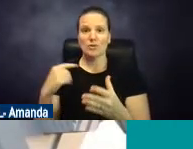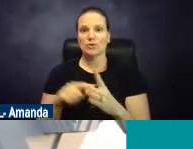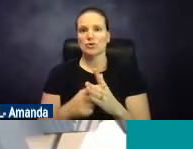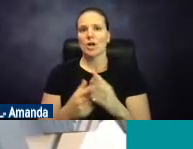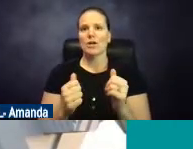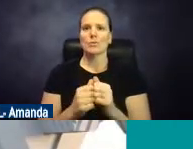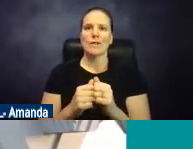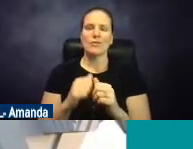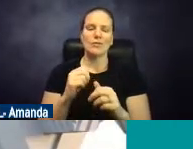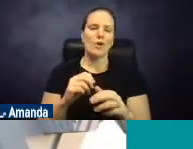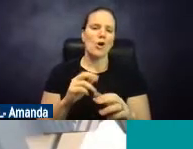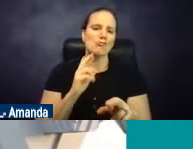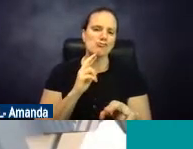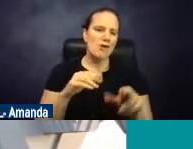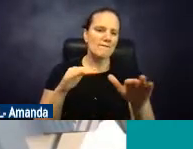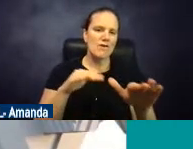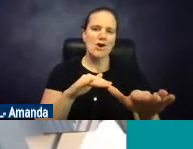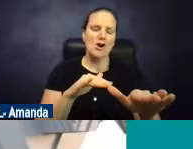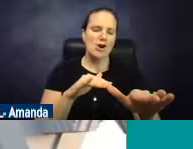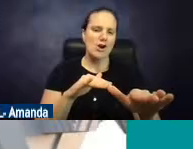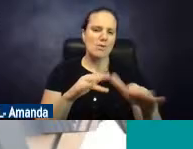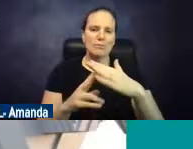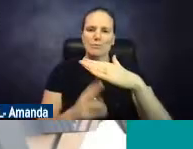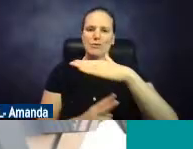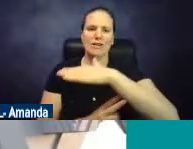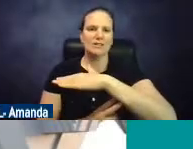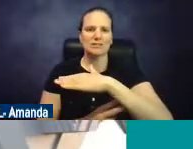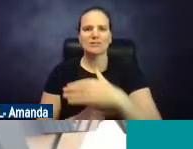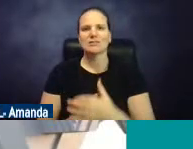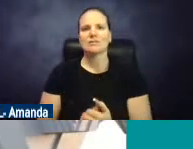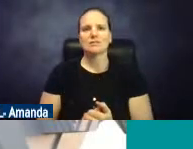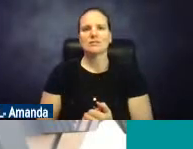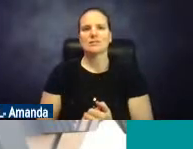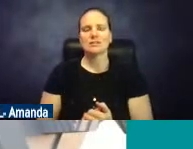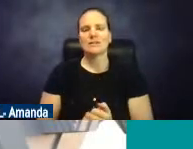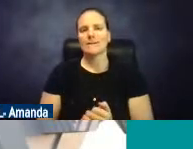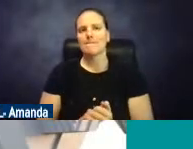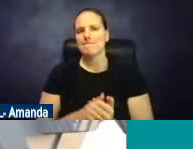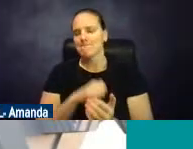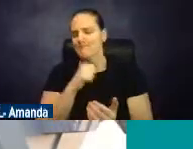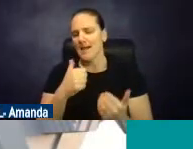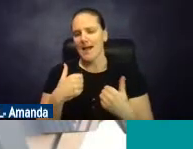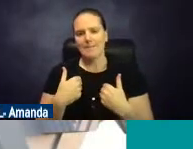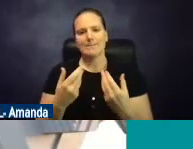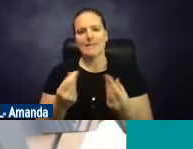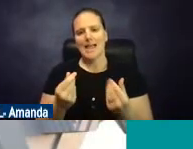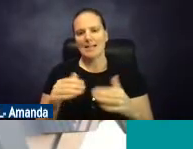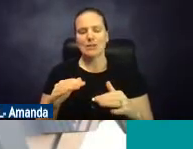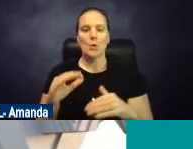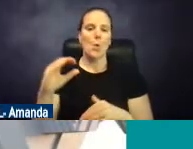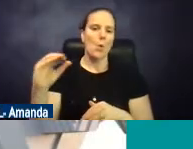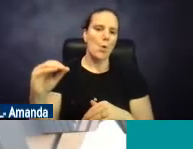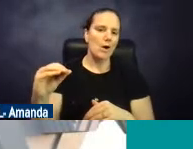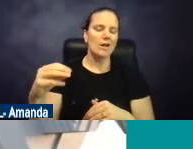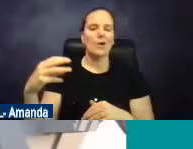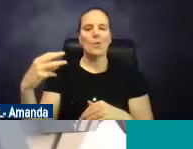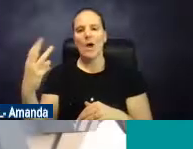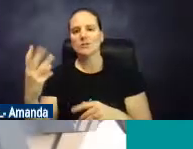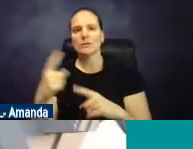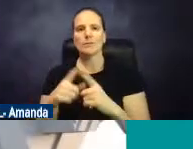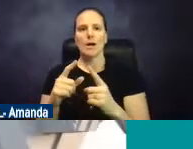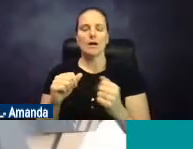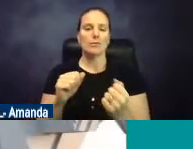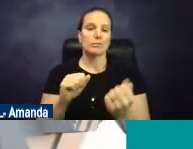river bridge doesn't itself have the landings in Oregon and Washington. But as you get to the approaches